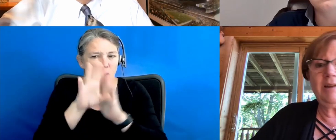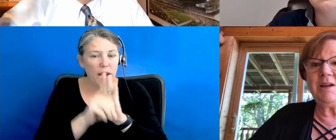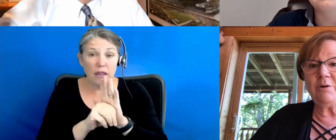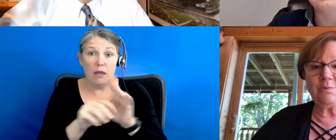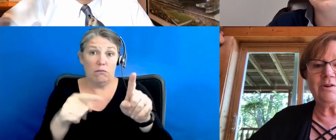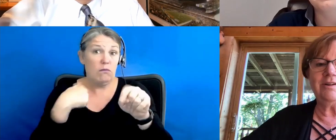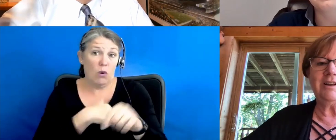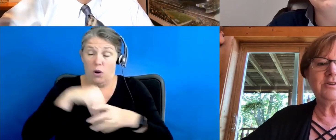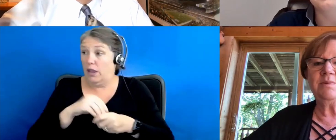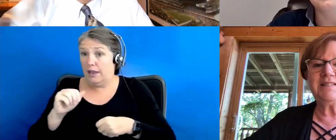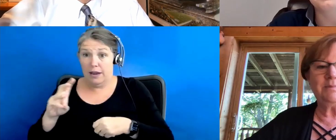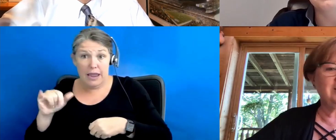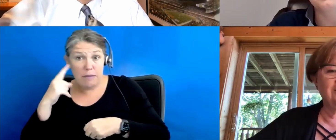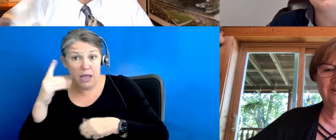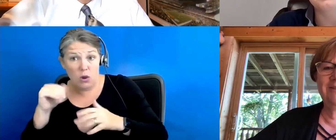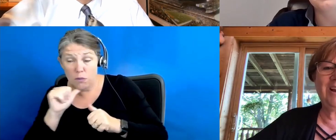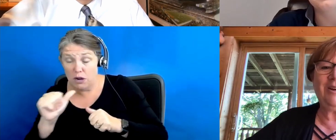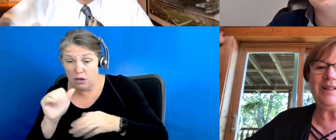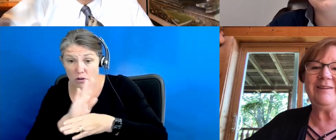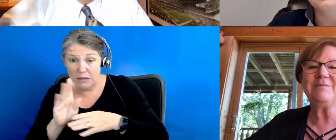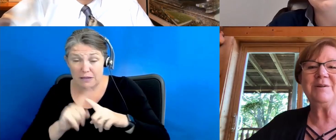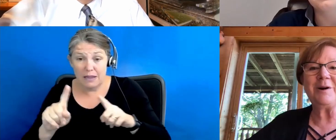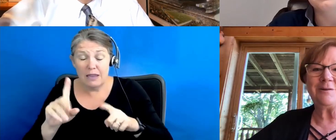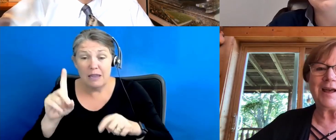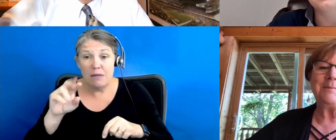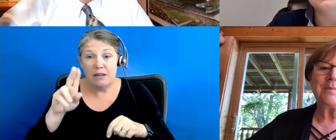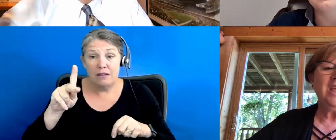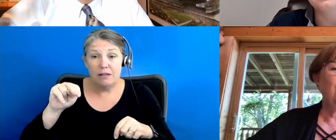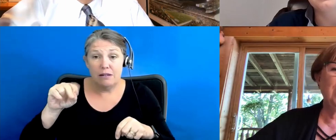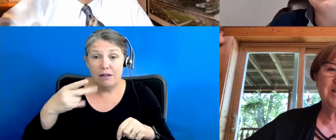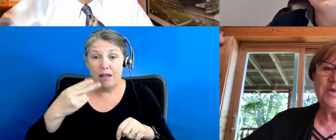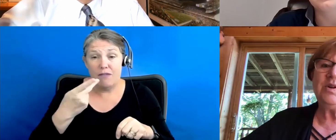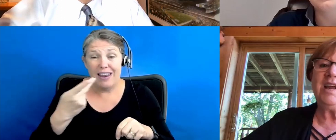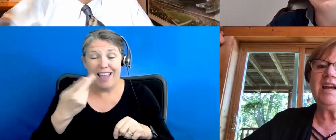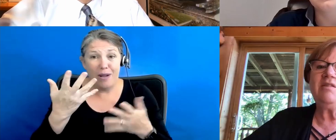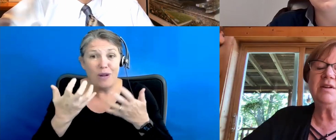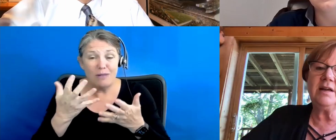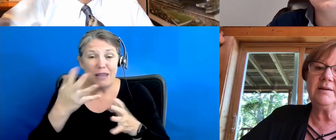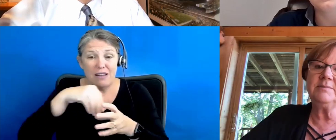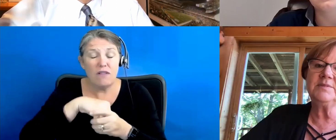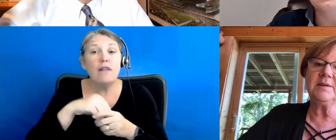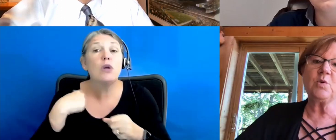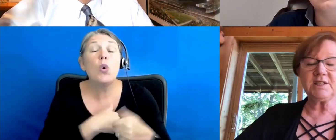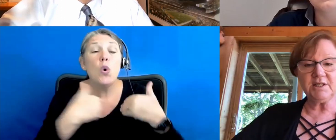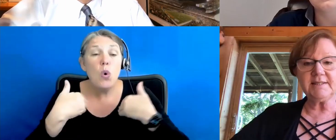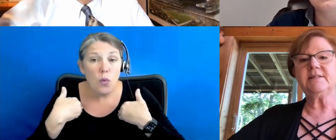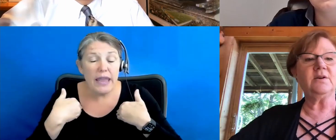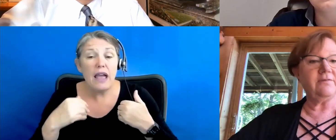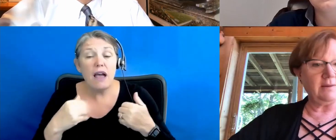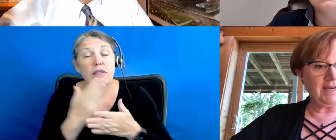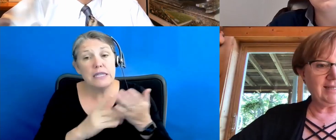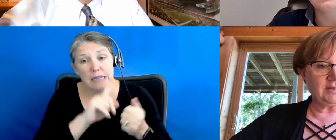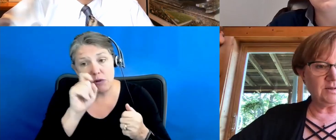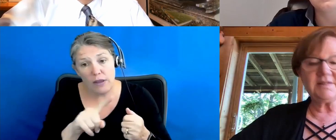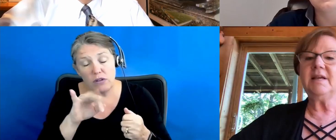in. Amy, I hope you're not too busy, but Dr. Knopf and I would love to be a part of that. Beautiful. We do have some questions, so